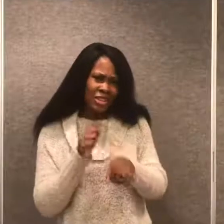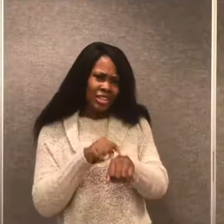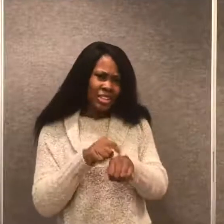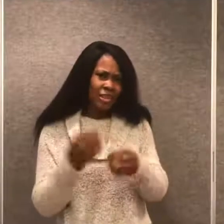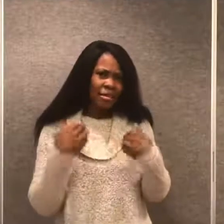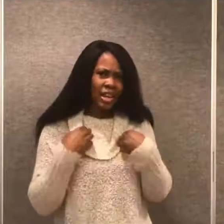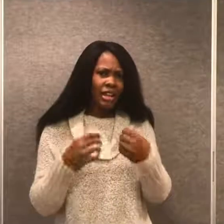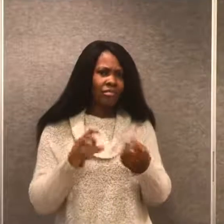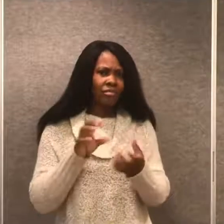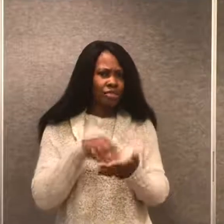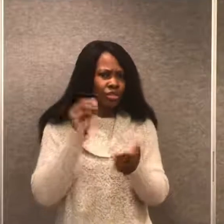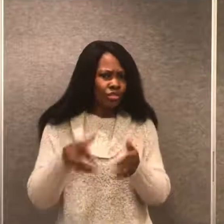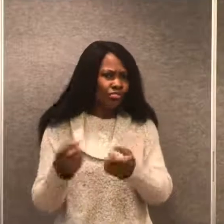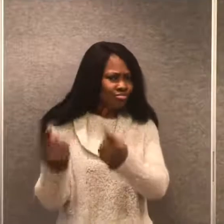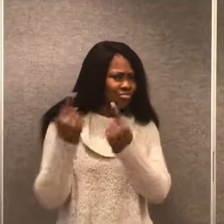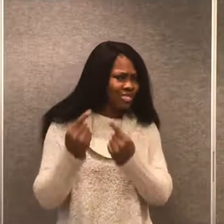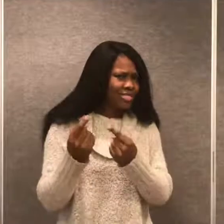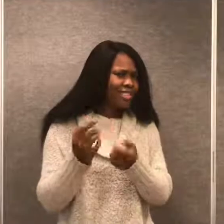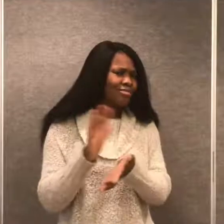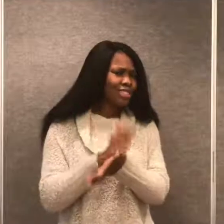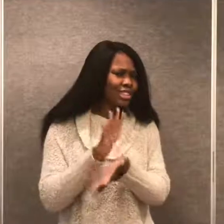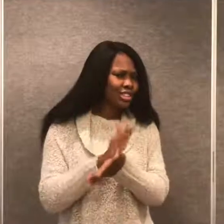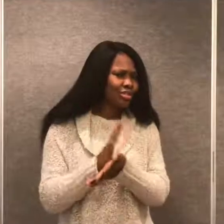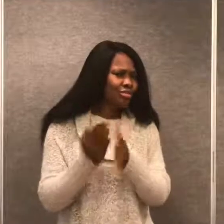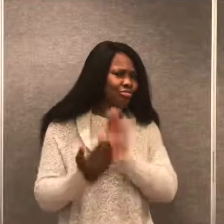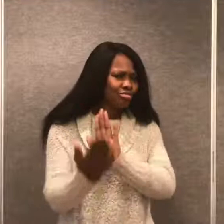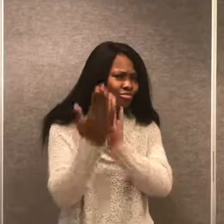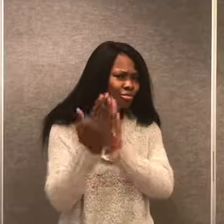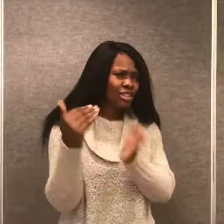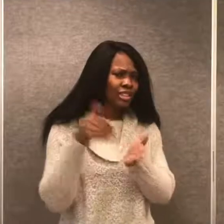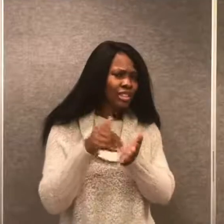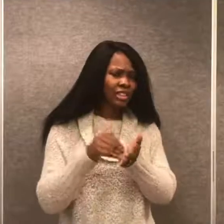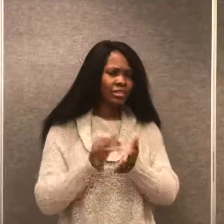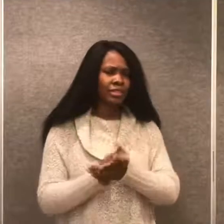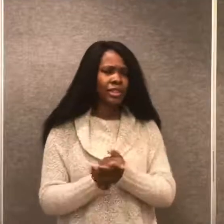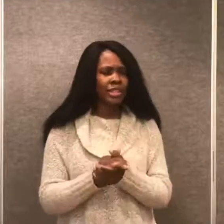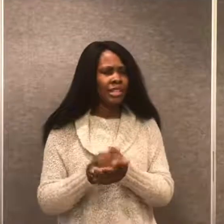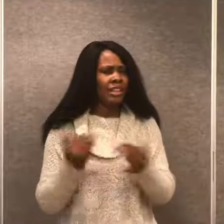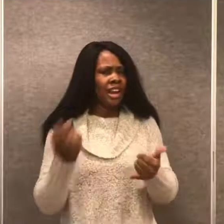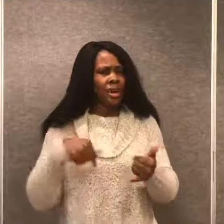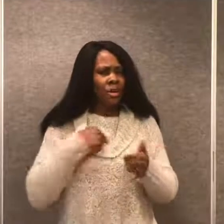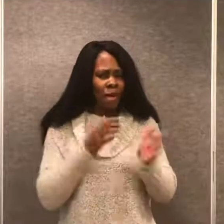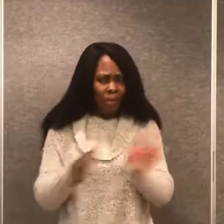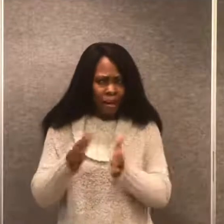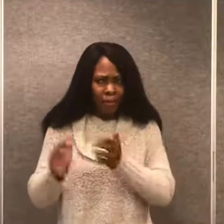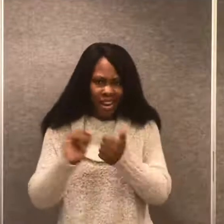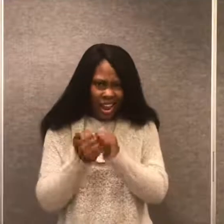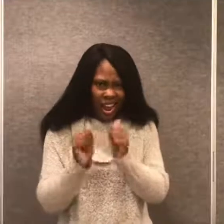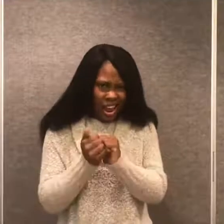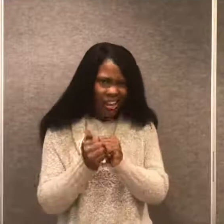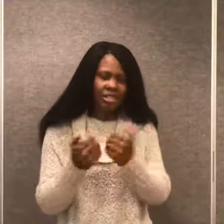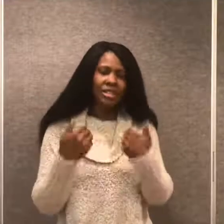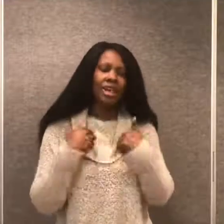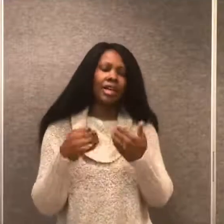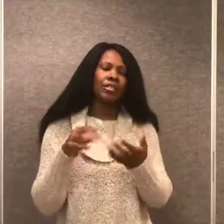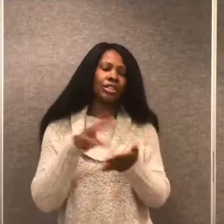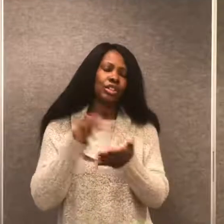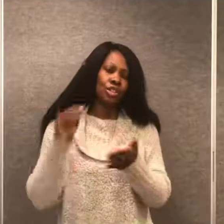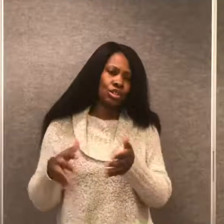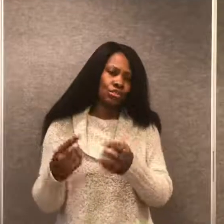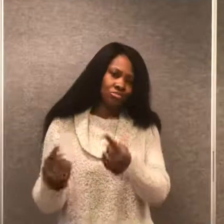phasing plan to think about how we're going to bring the students back into the district. The decision was made based upon holiday travel, the